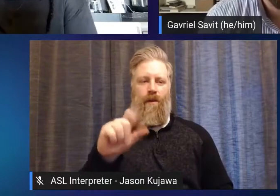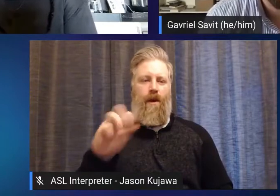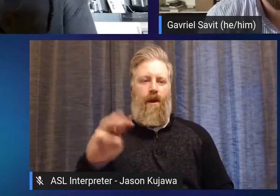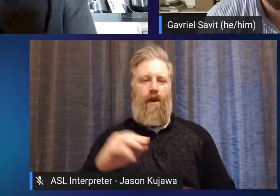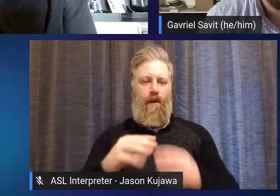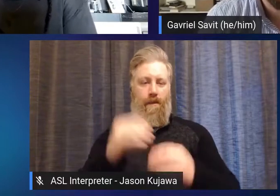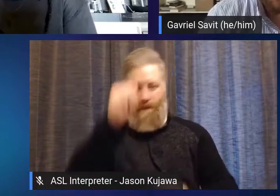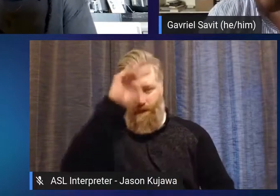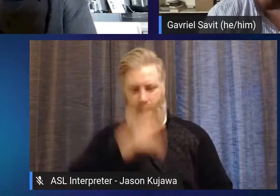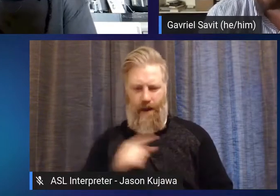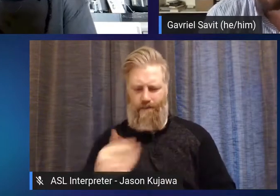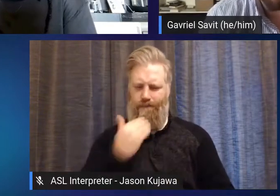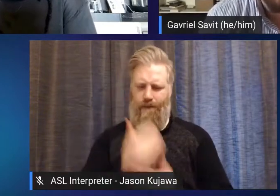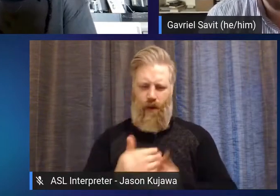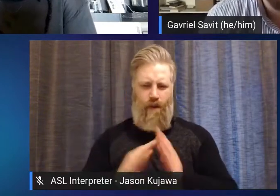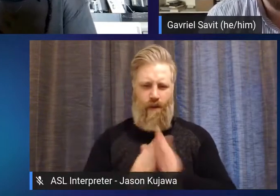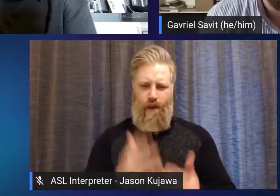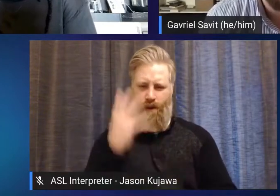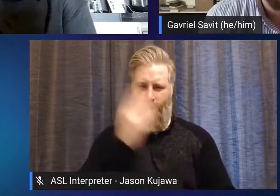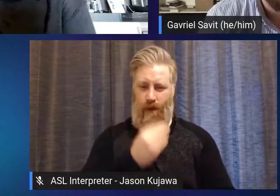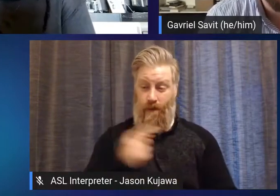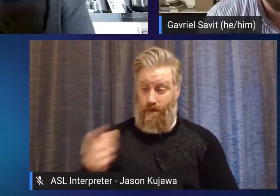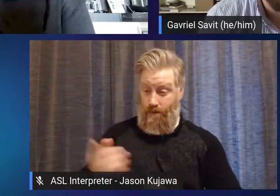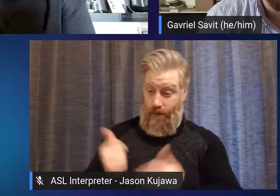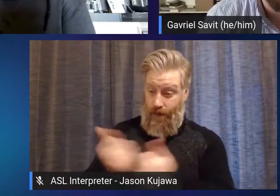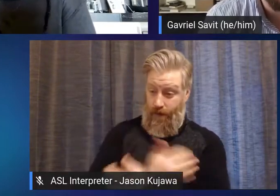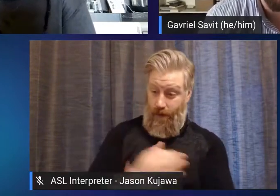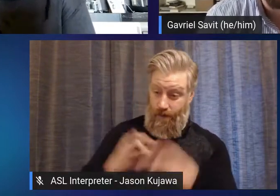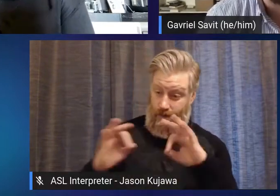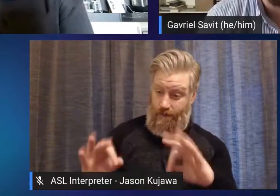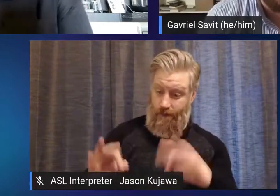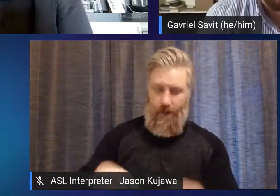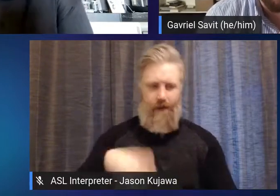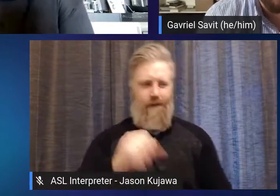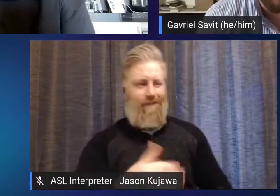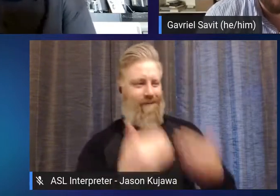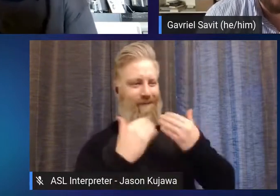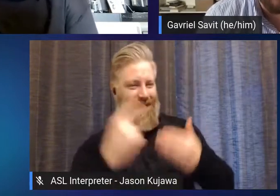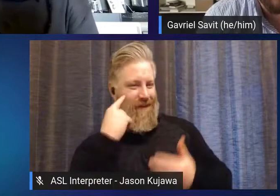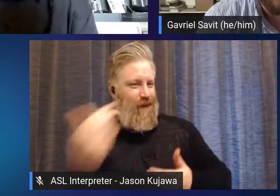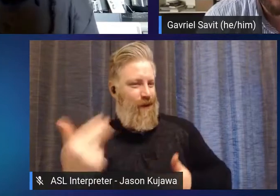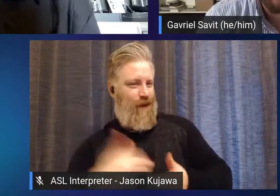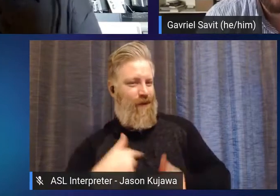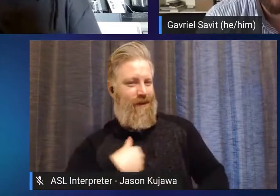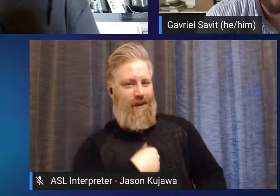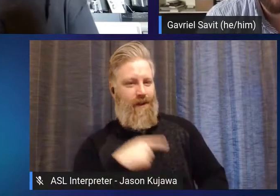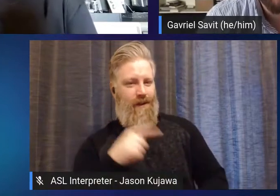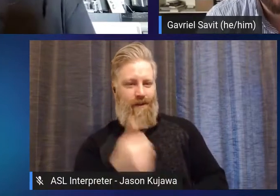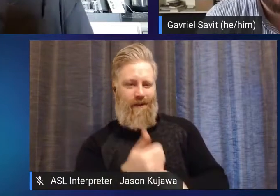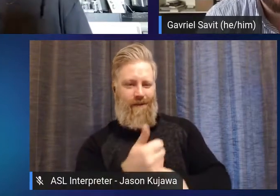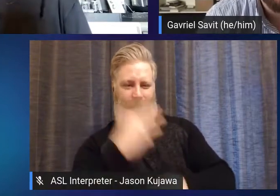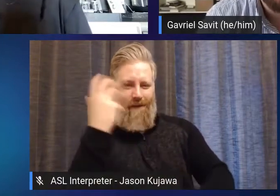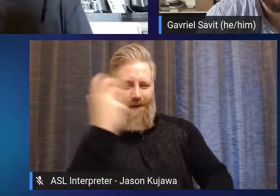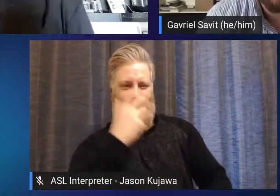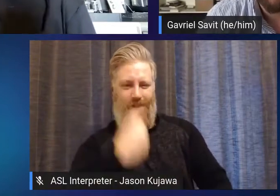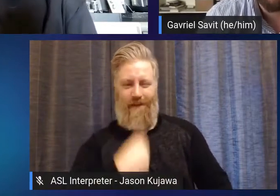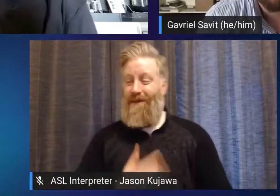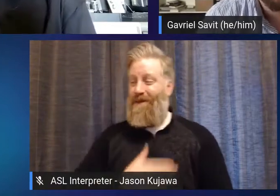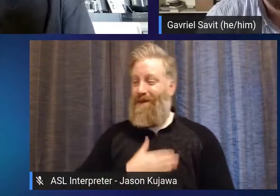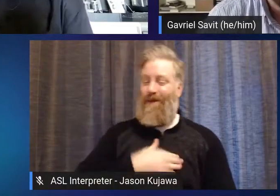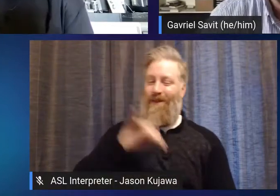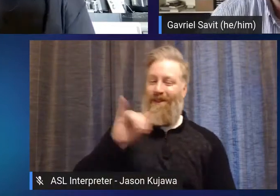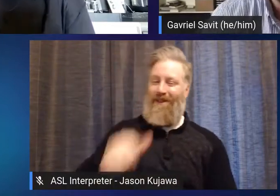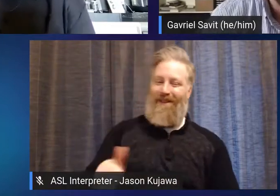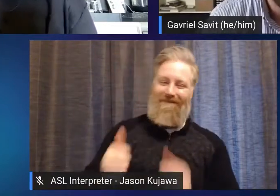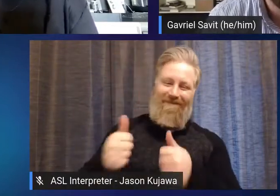Everything good? Absolutely. Thanks for being with us, Jason. You're amazing. Hey, man, I appreciate that. So here you go,